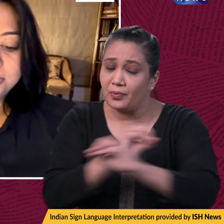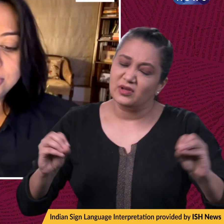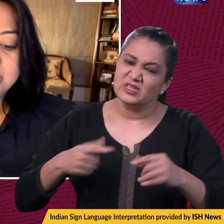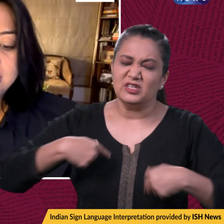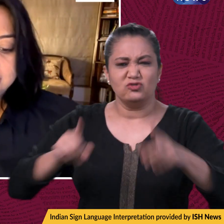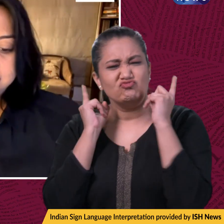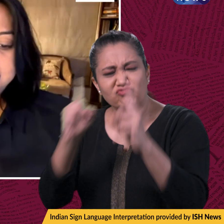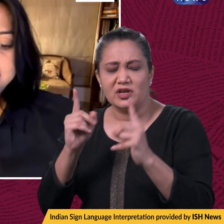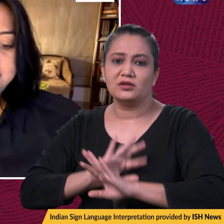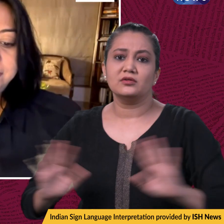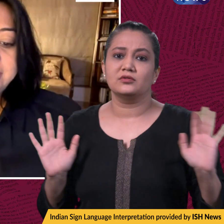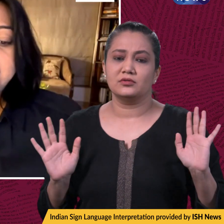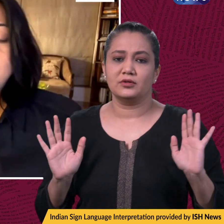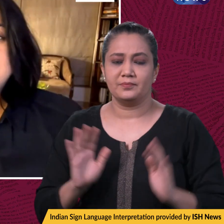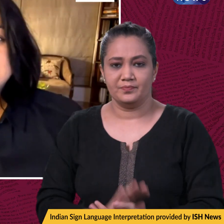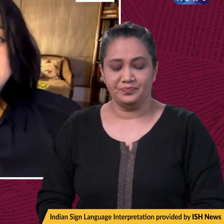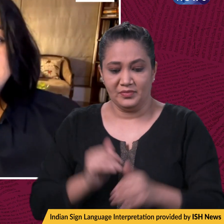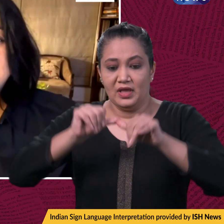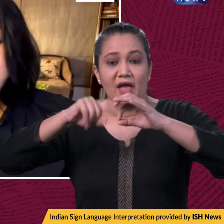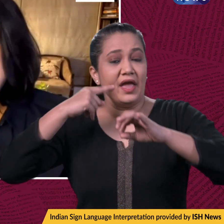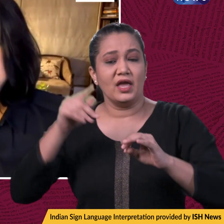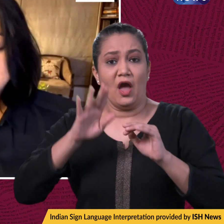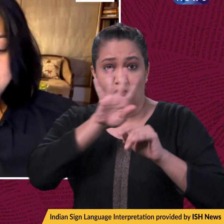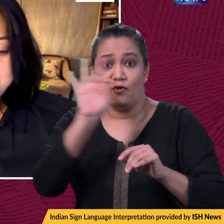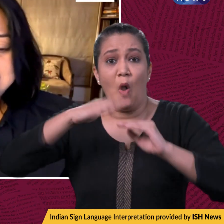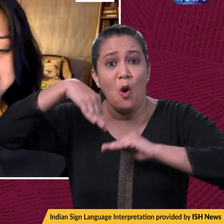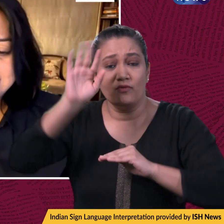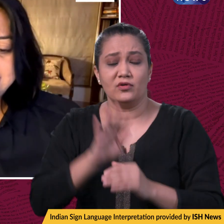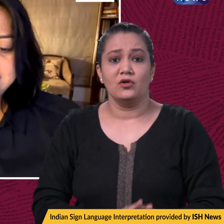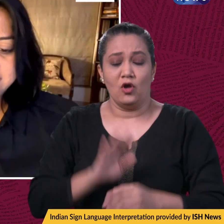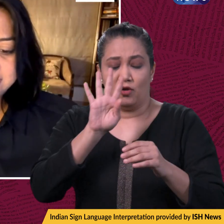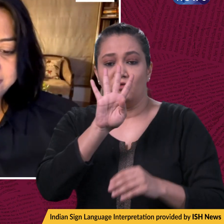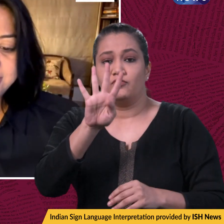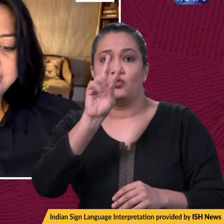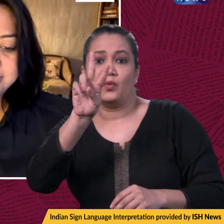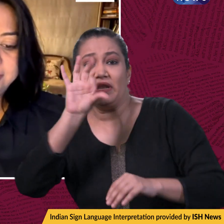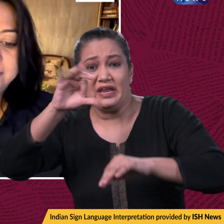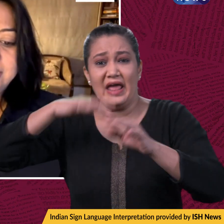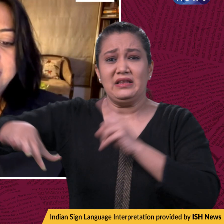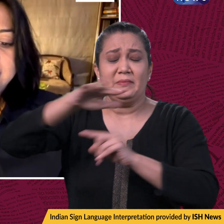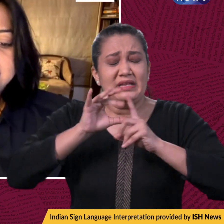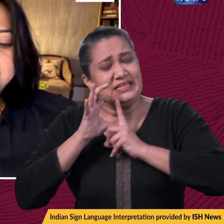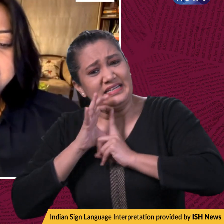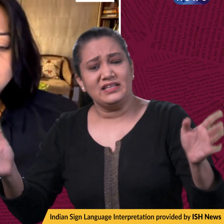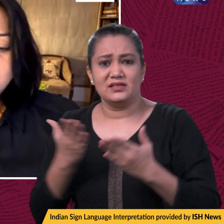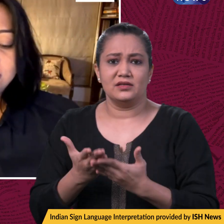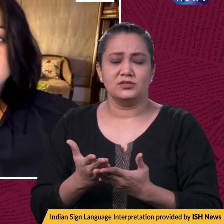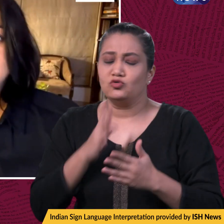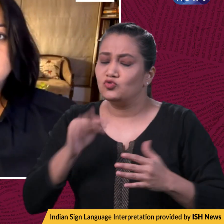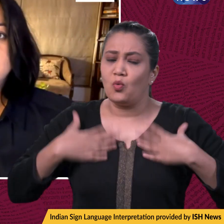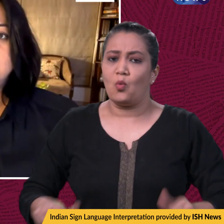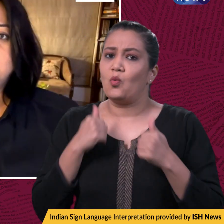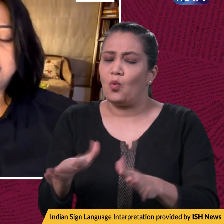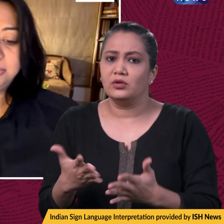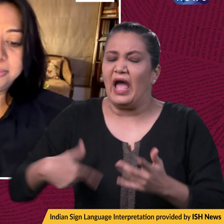vehicular pollution immediately. AQI in Delhi today was 429. It's a severe category. It is not